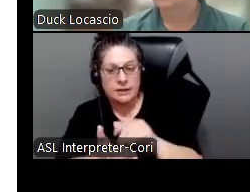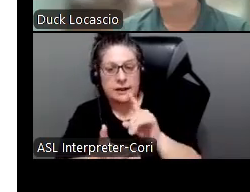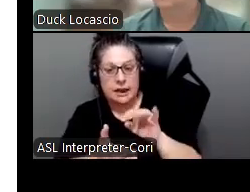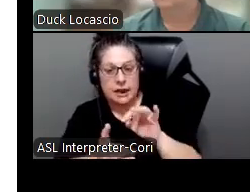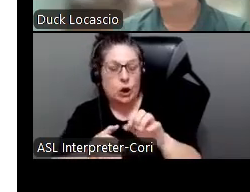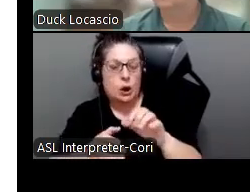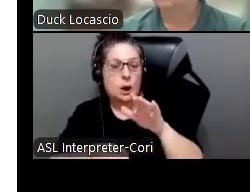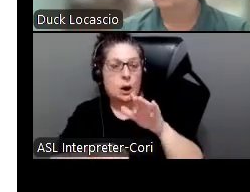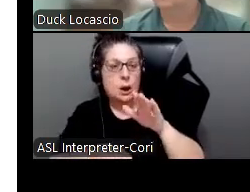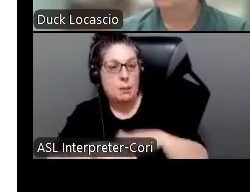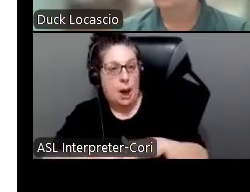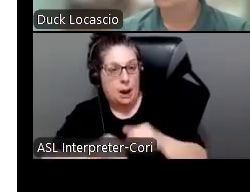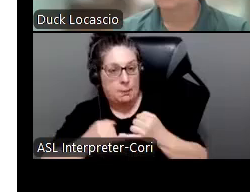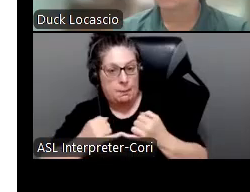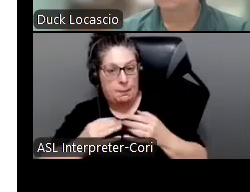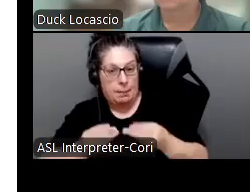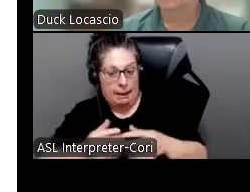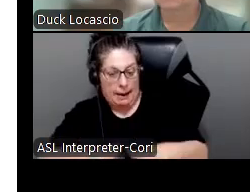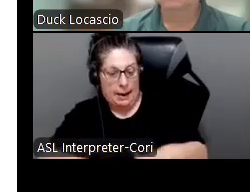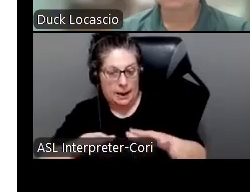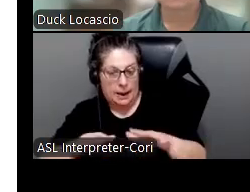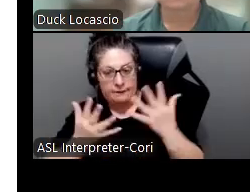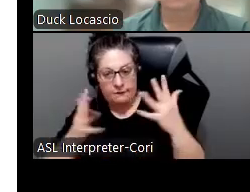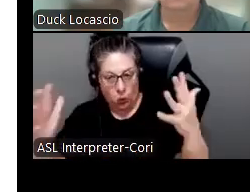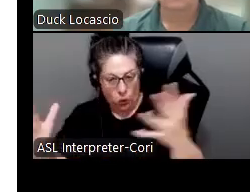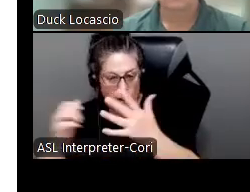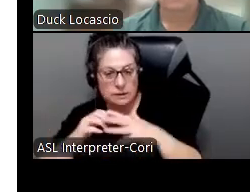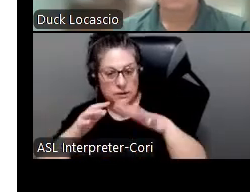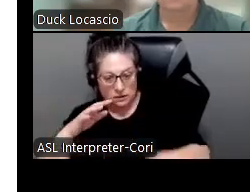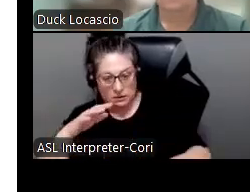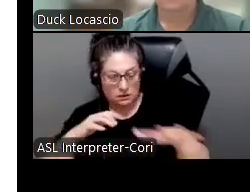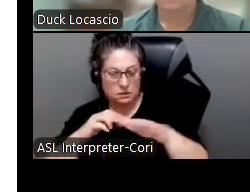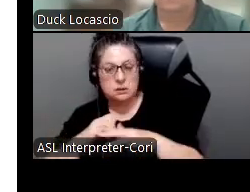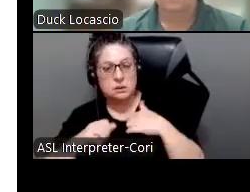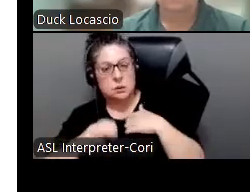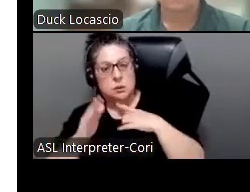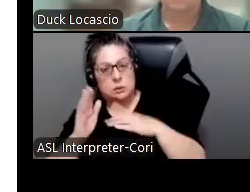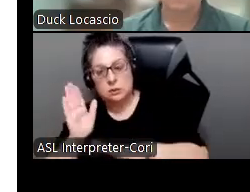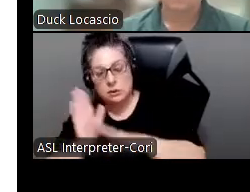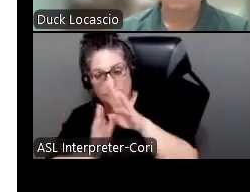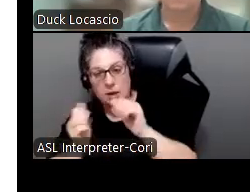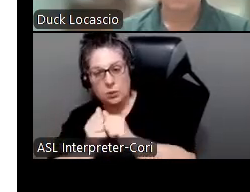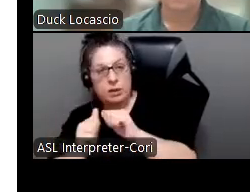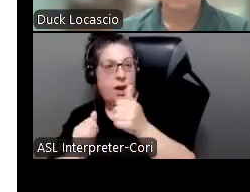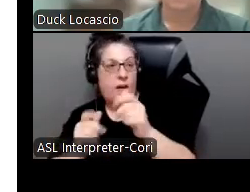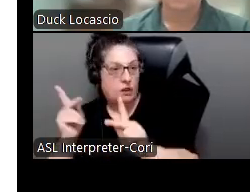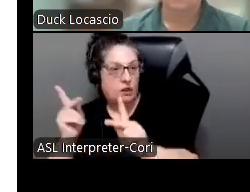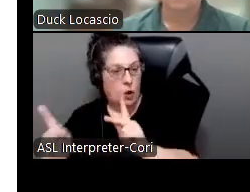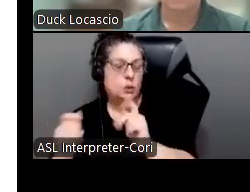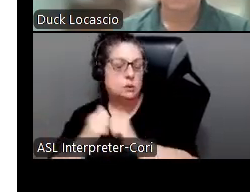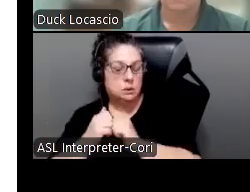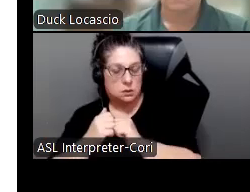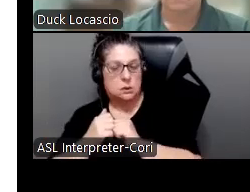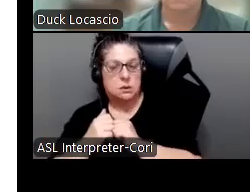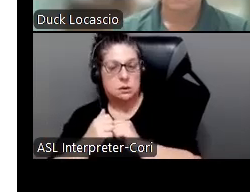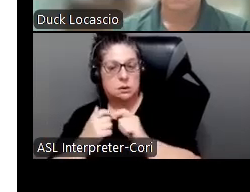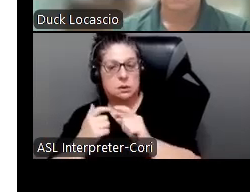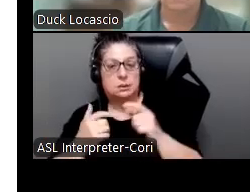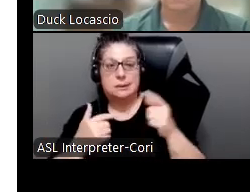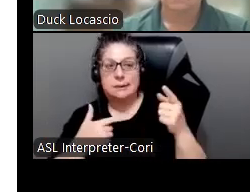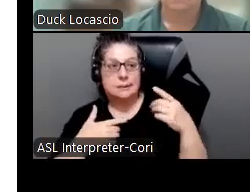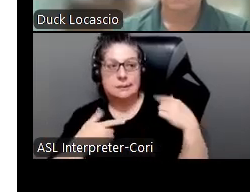forest, and where desired forest conditions for wildlife were developed with a lot of other folks. And